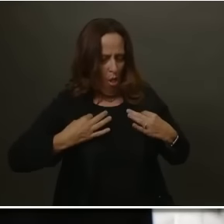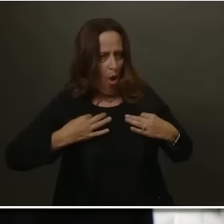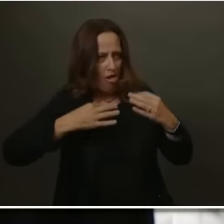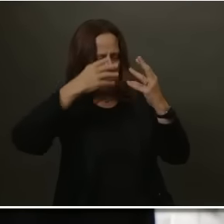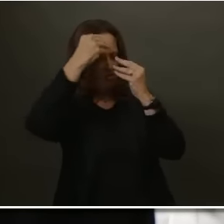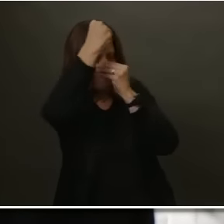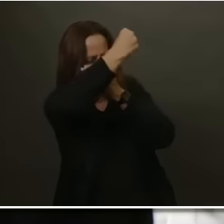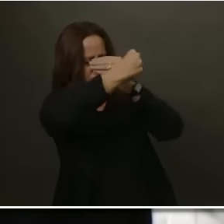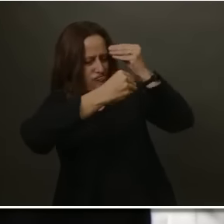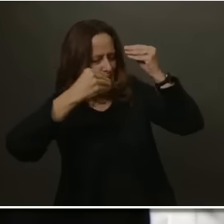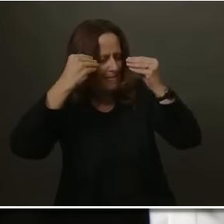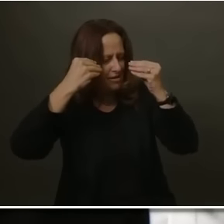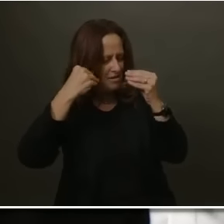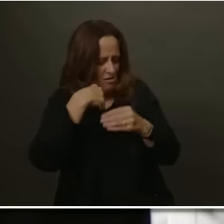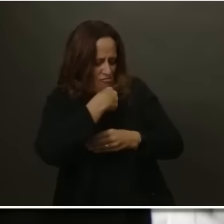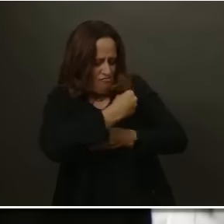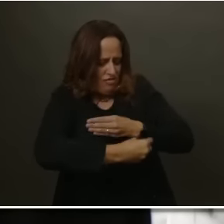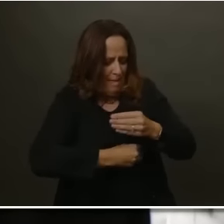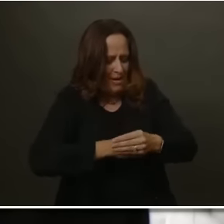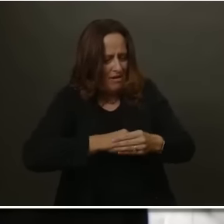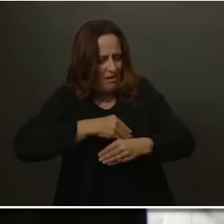them, "Unbind him and let him go."